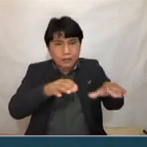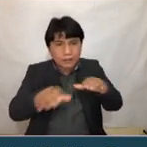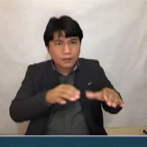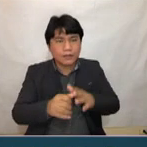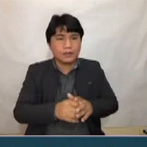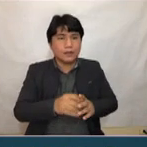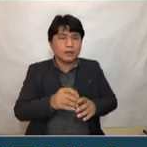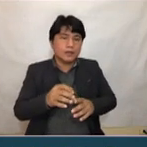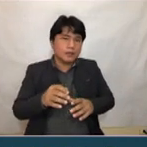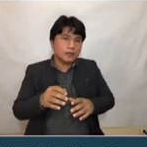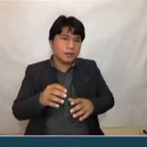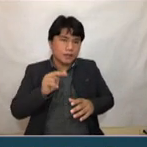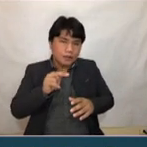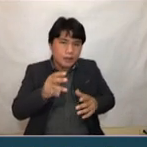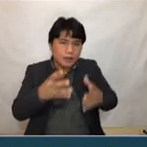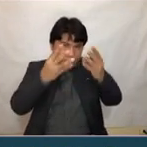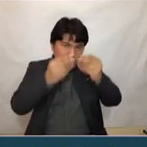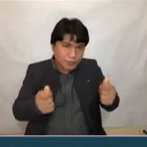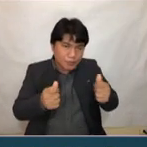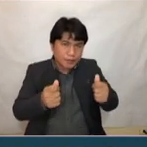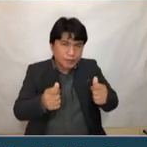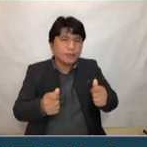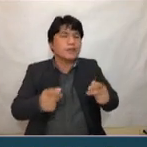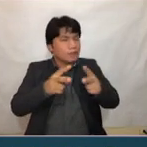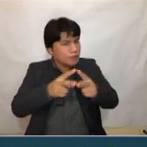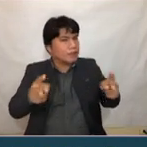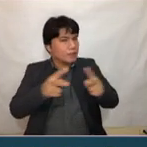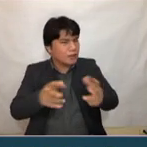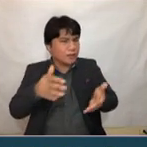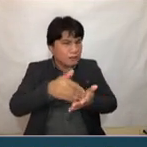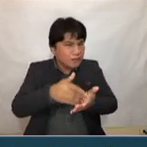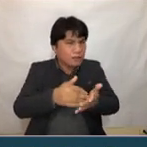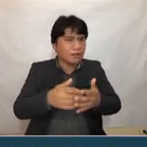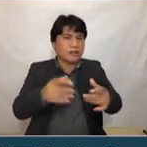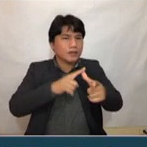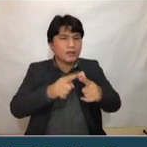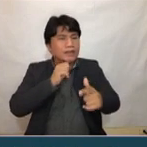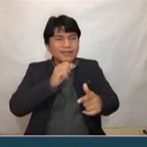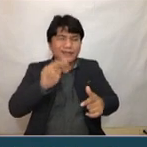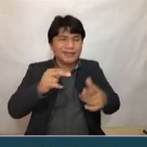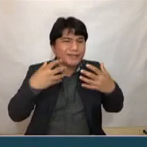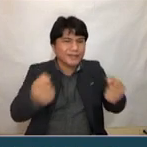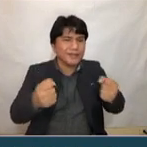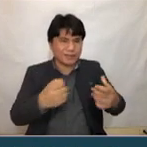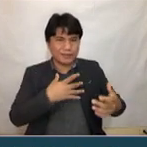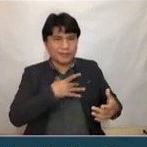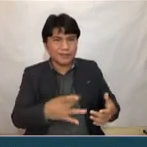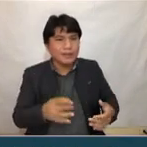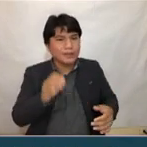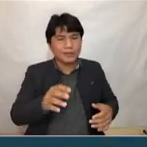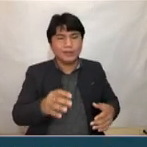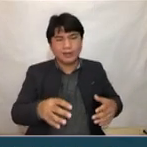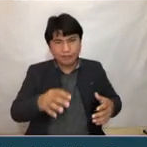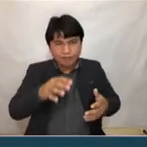wait and see. So mm-hmm. the recovery will be a very, very weak one and not necessarily as strong as what we would like. So mm-hmm. that, I think, is the main lesson